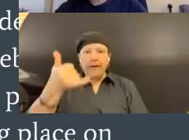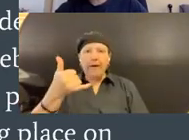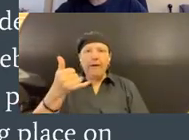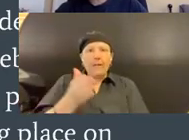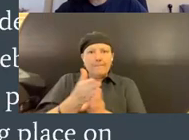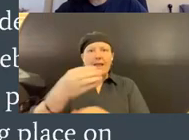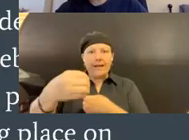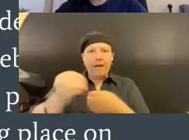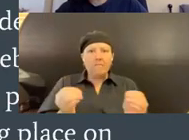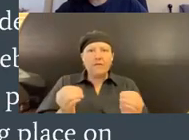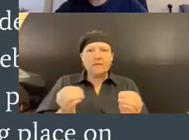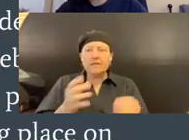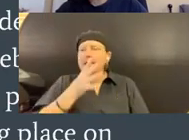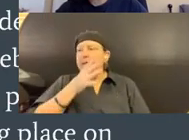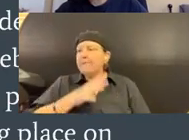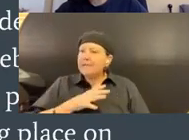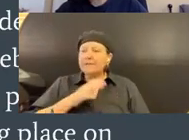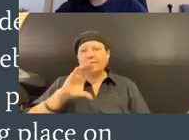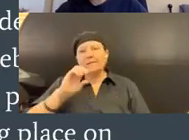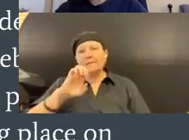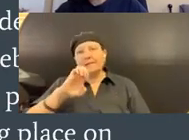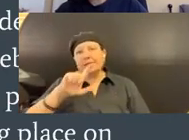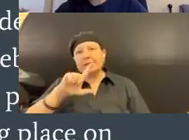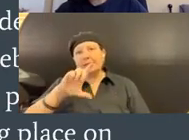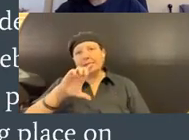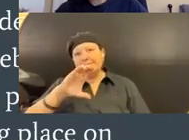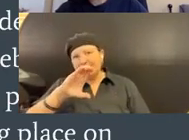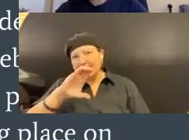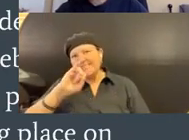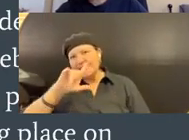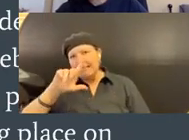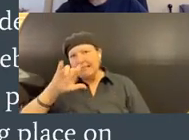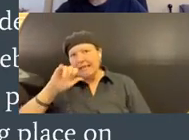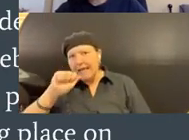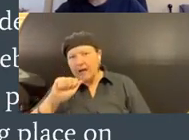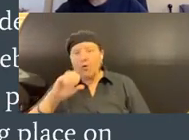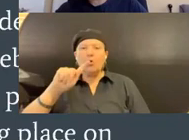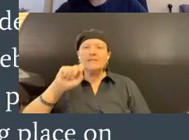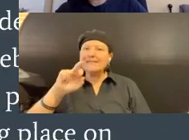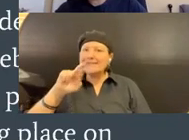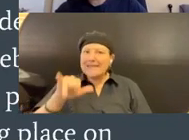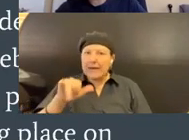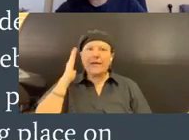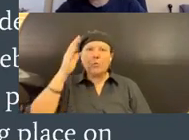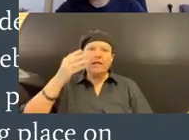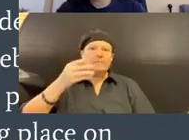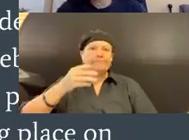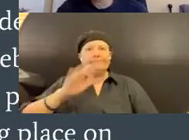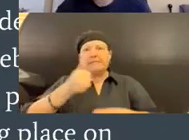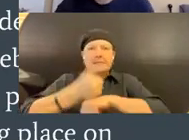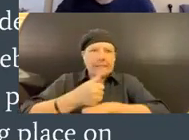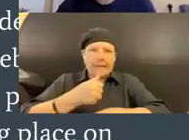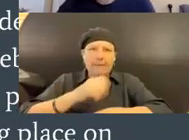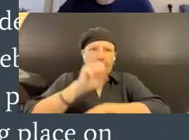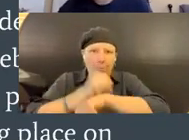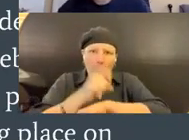Cecilia or Terry will figure out an additional time. But again, if we would really appreciate it if everybody was able to attend the 9 to 12 pickup